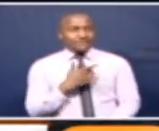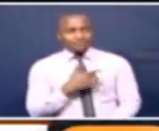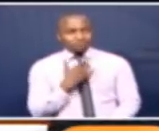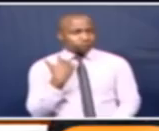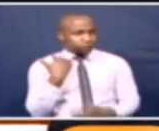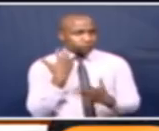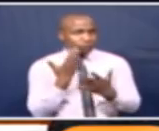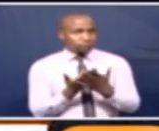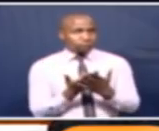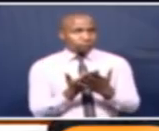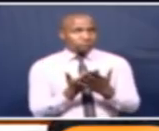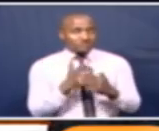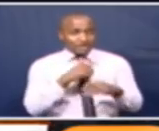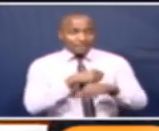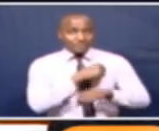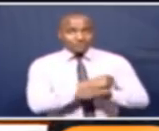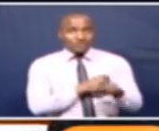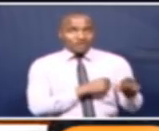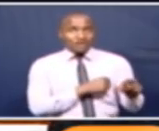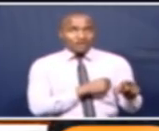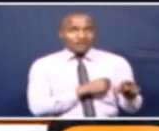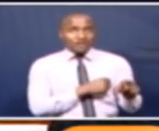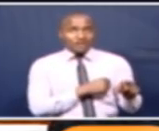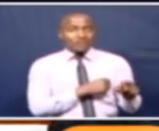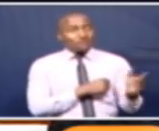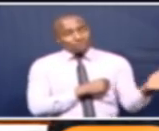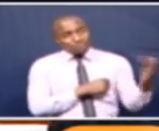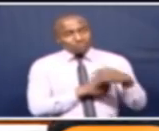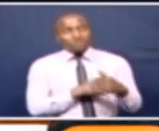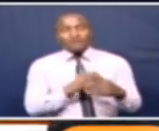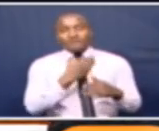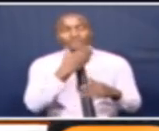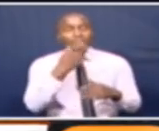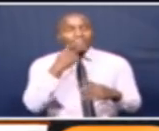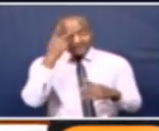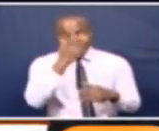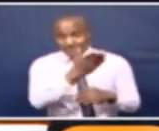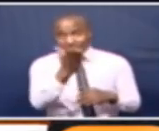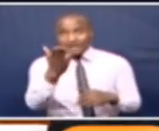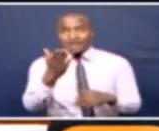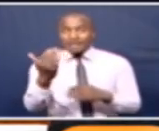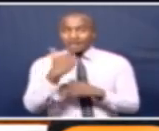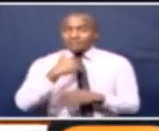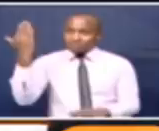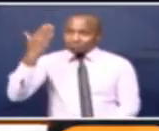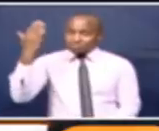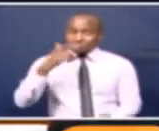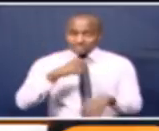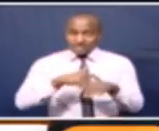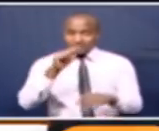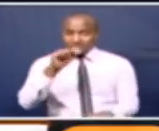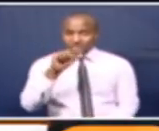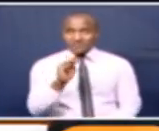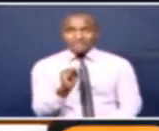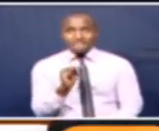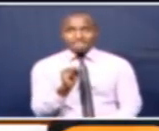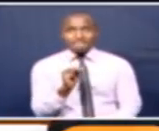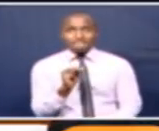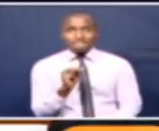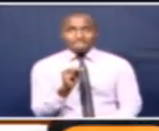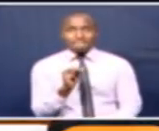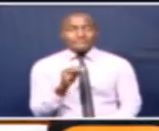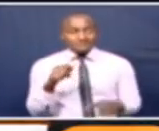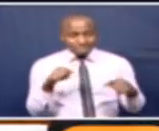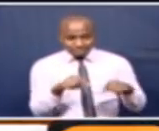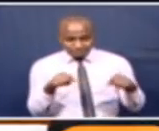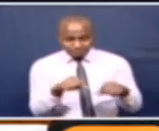that was once in school when I was told to speak before parents. It was an AGM, and I was